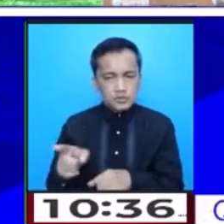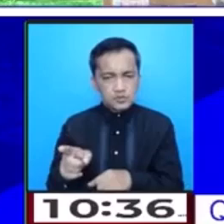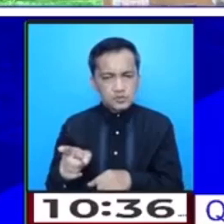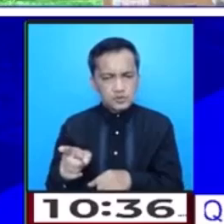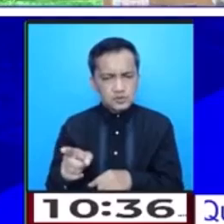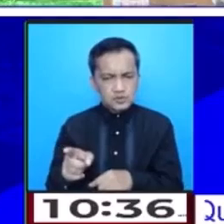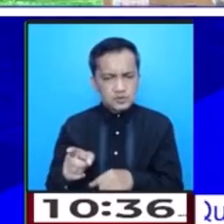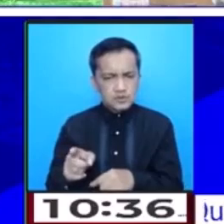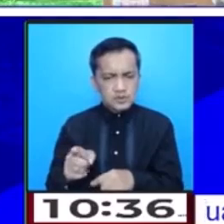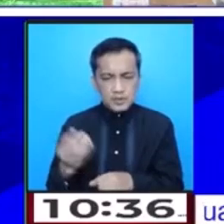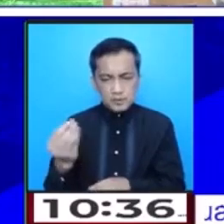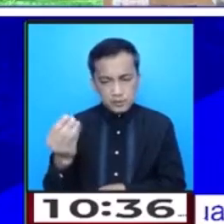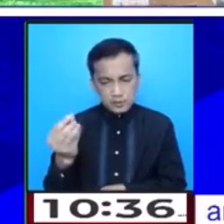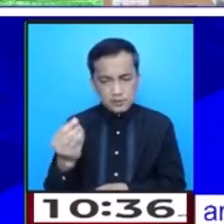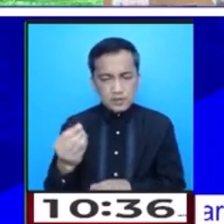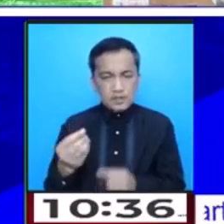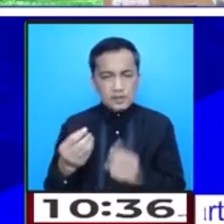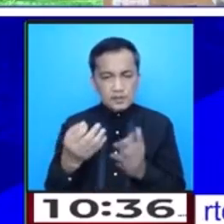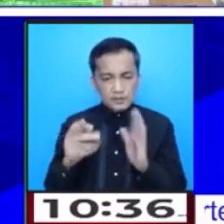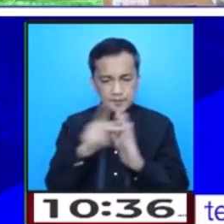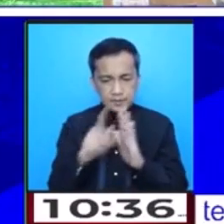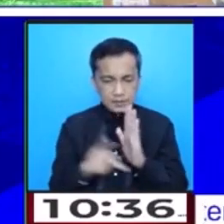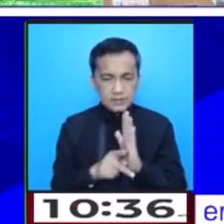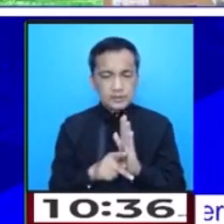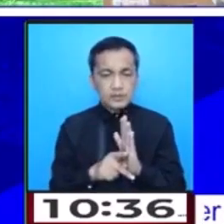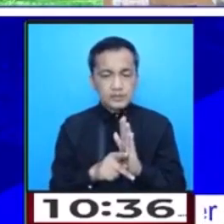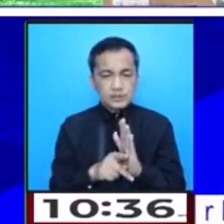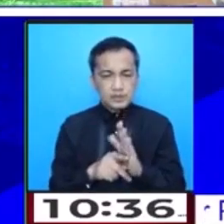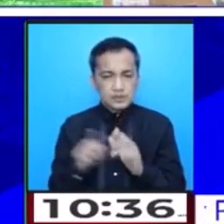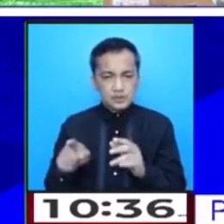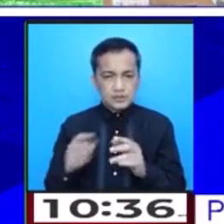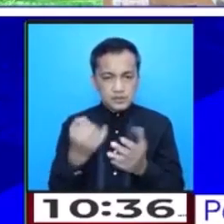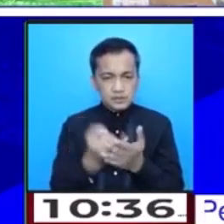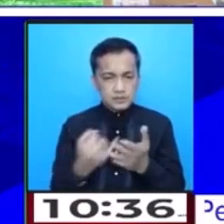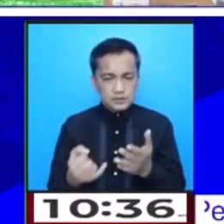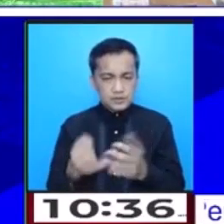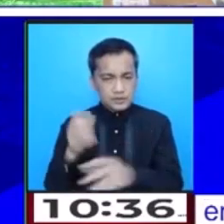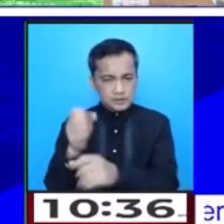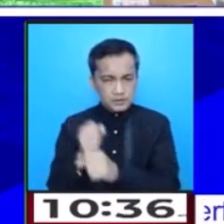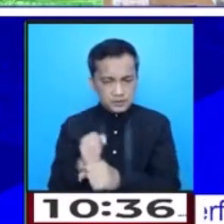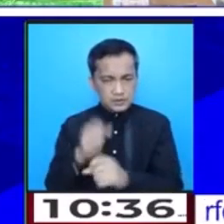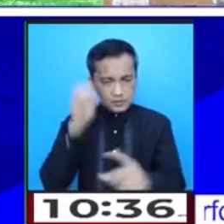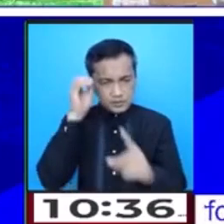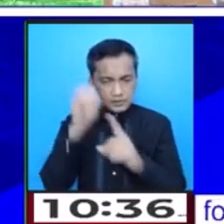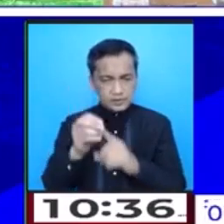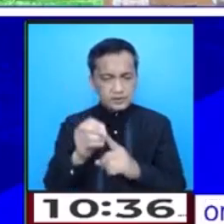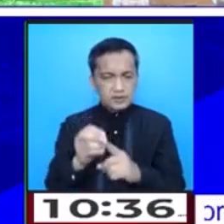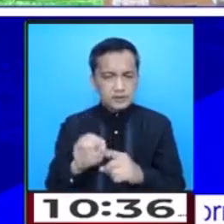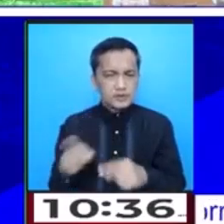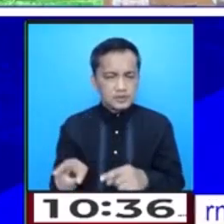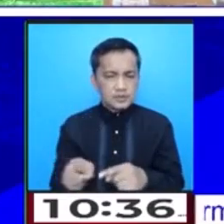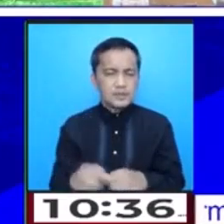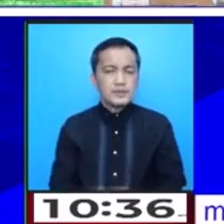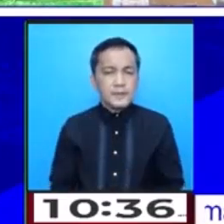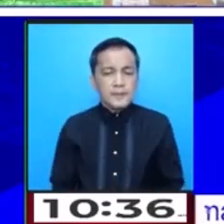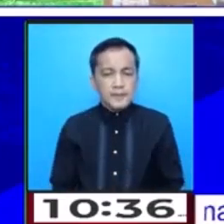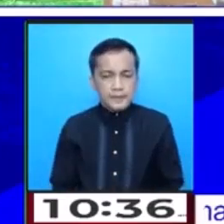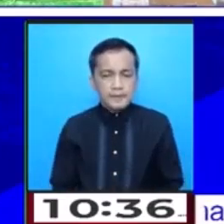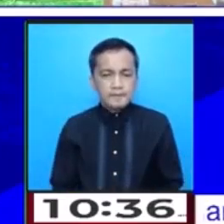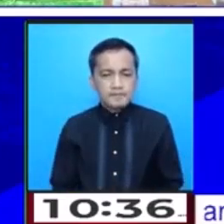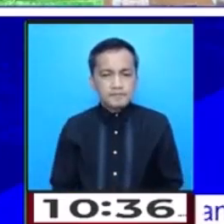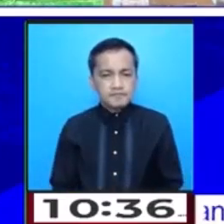monetary policy as an instrument to achieve that objective of price stability. You know?